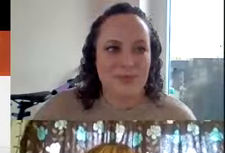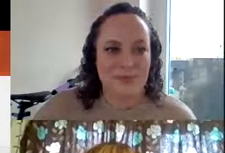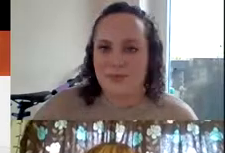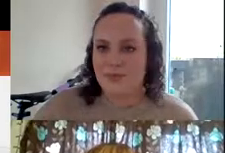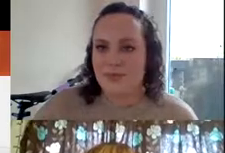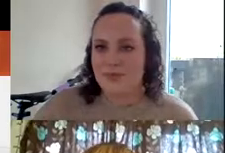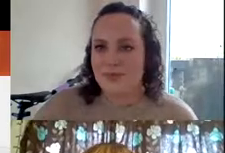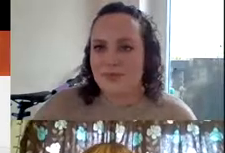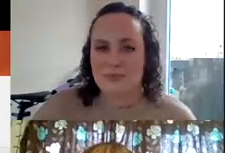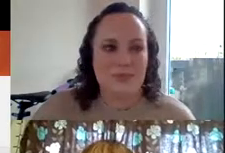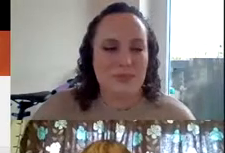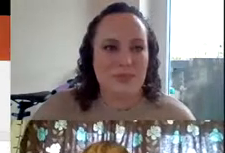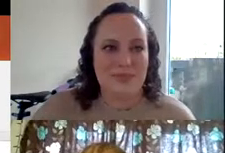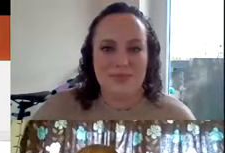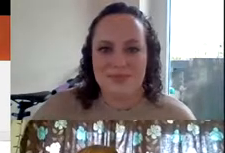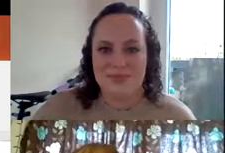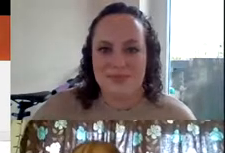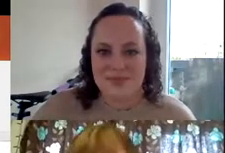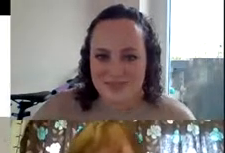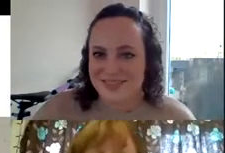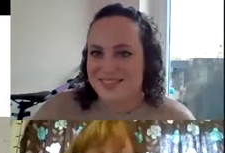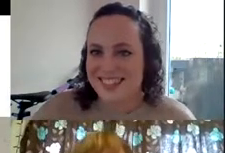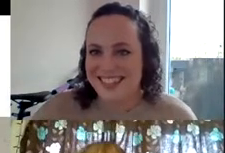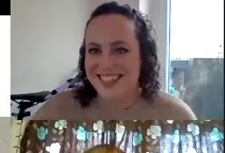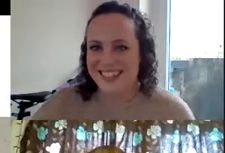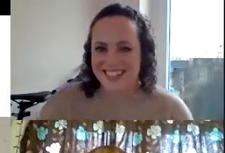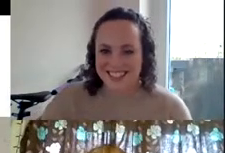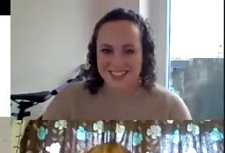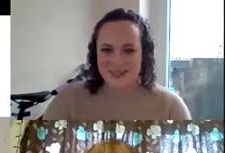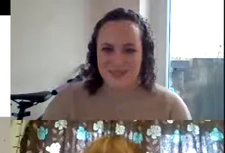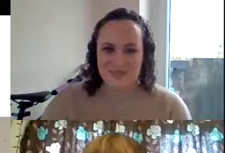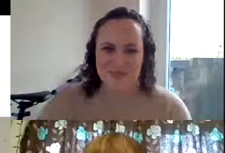slideshow. Beginning. Yay, got it up there. Fantastic.